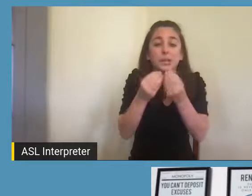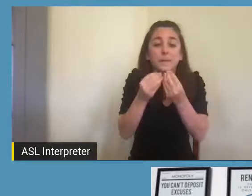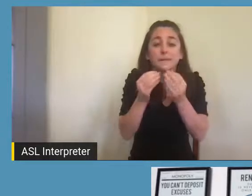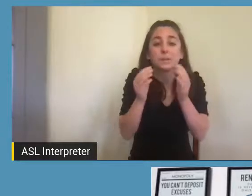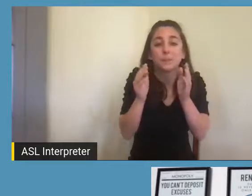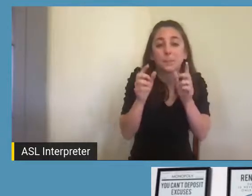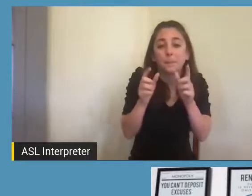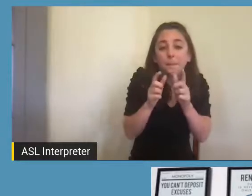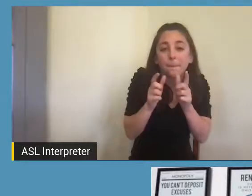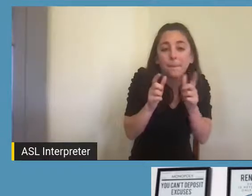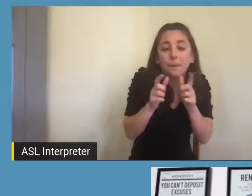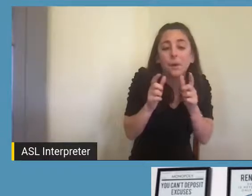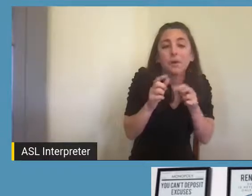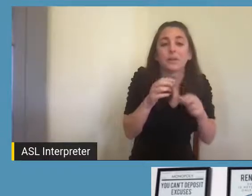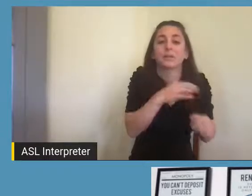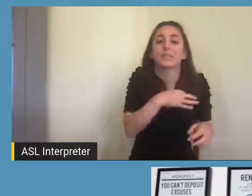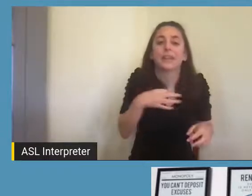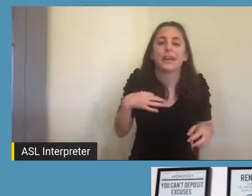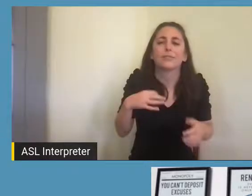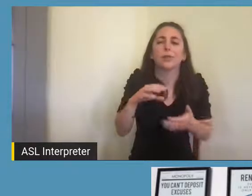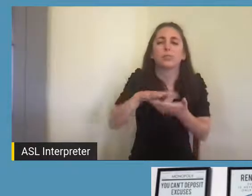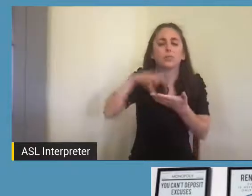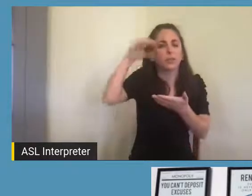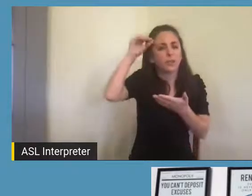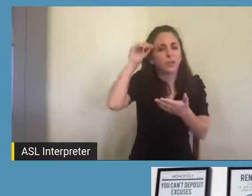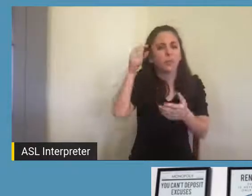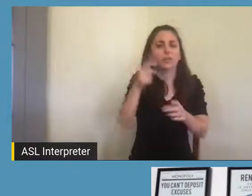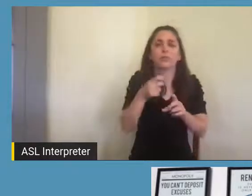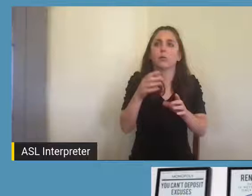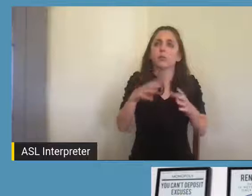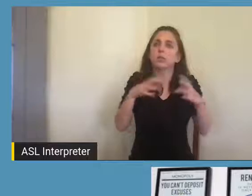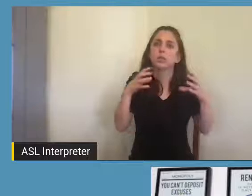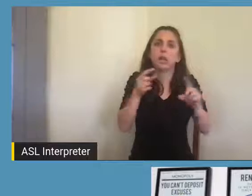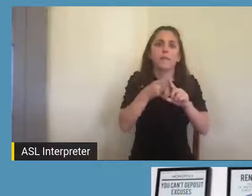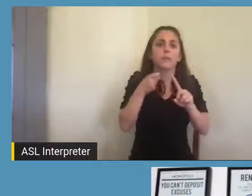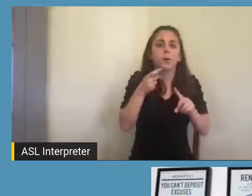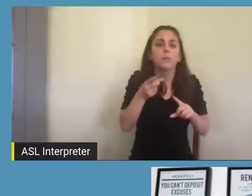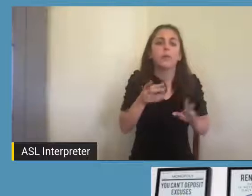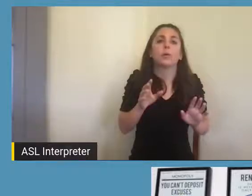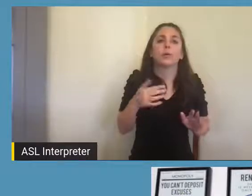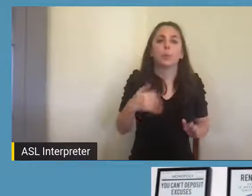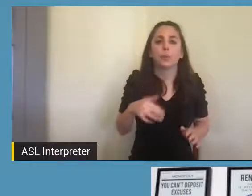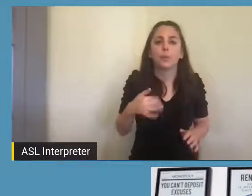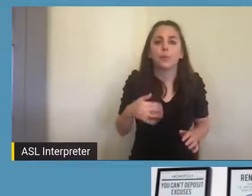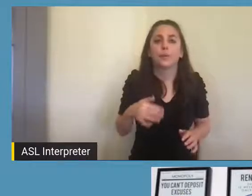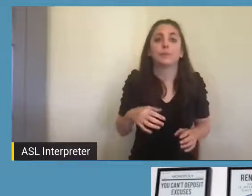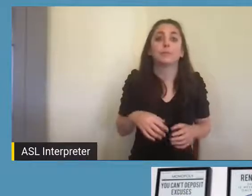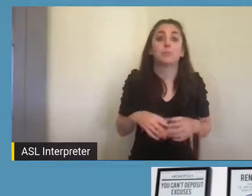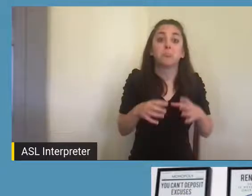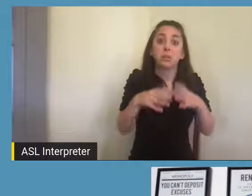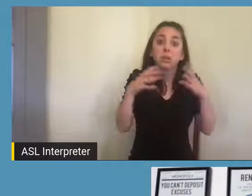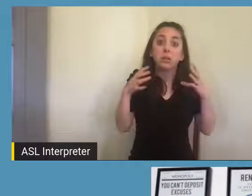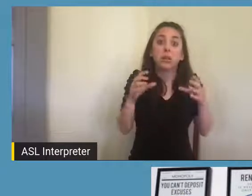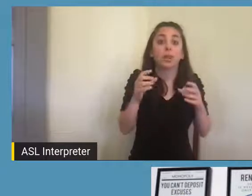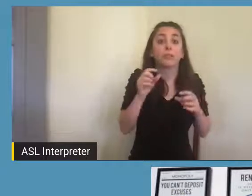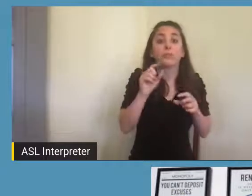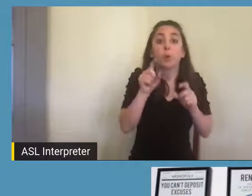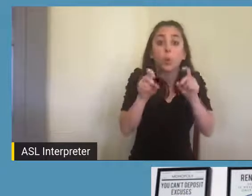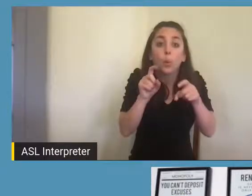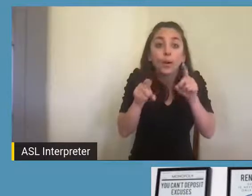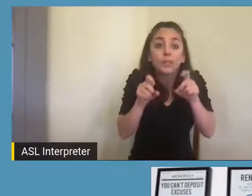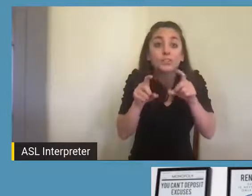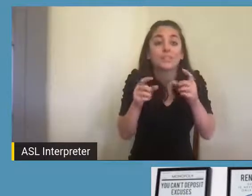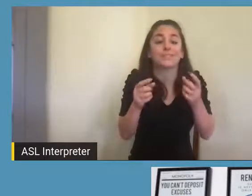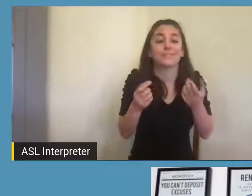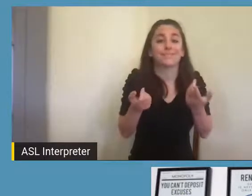So I have learned so much from all of your expertise. We do have a bunch of questions that have come in for